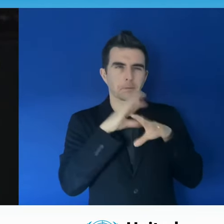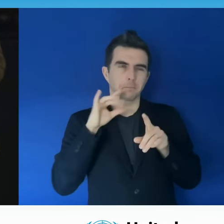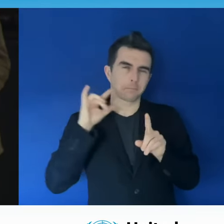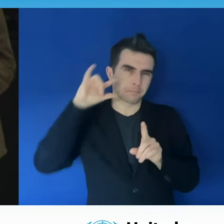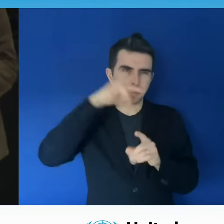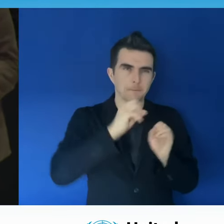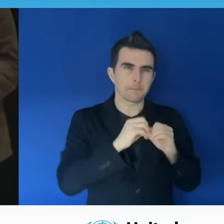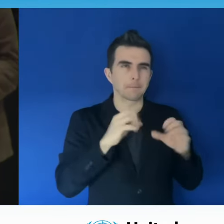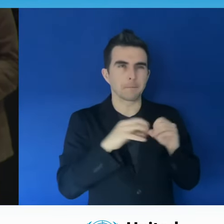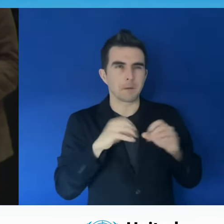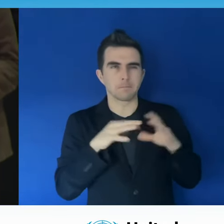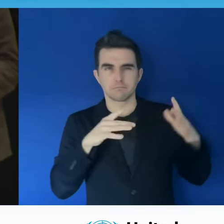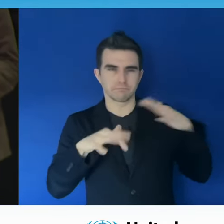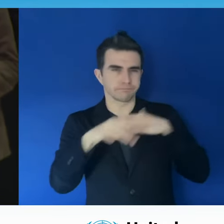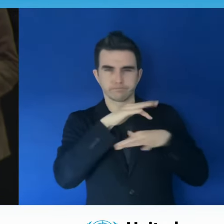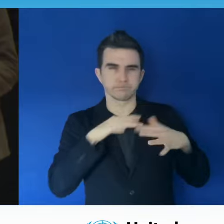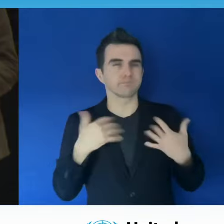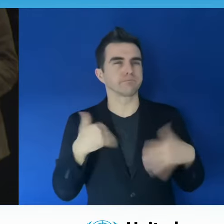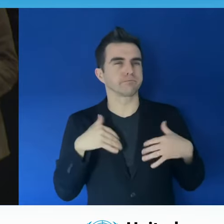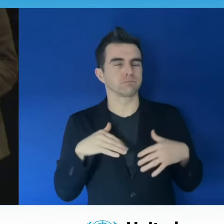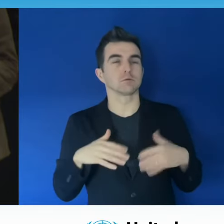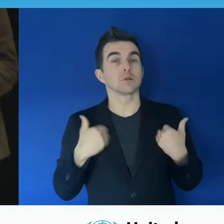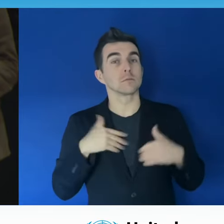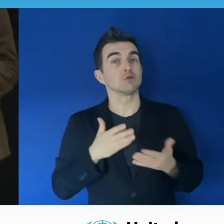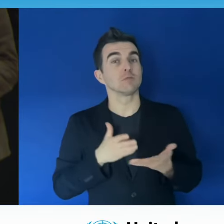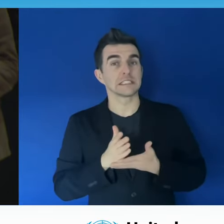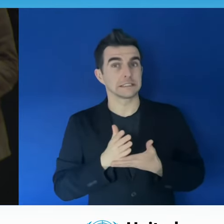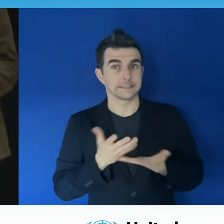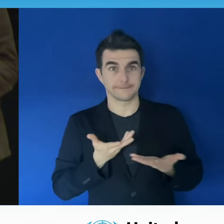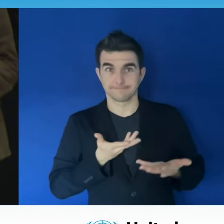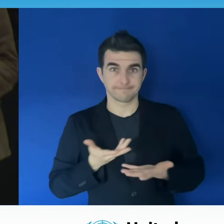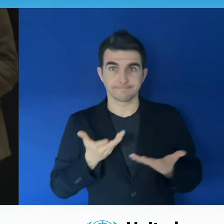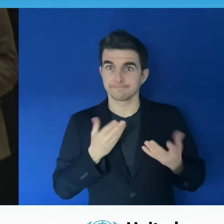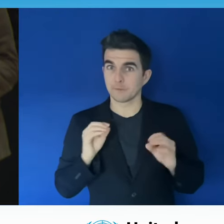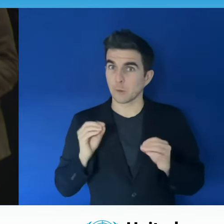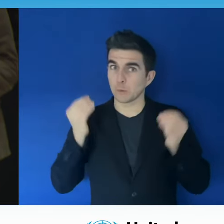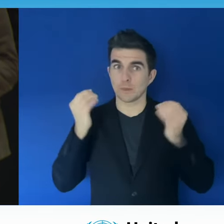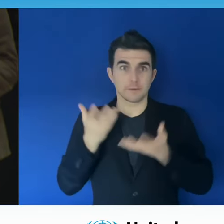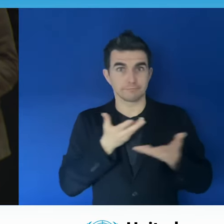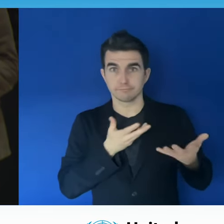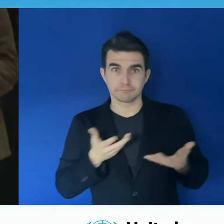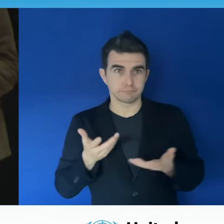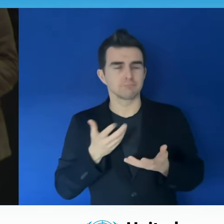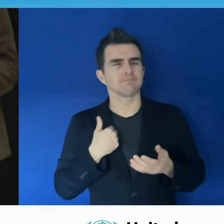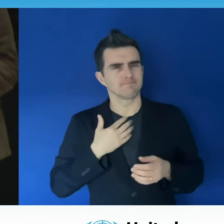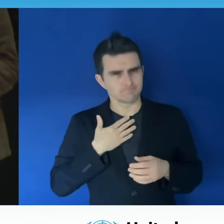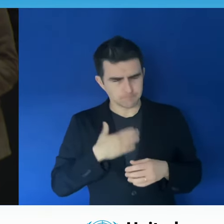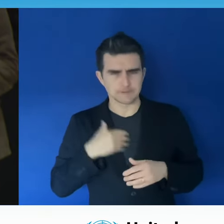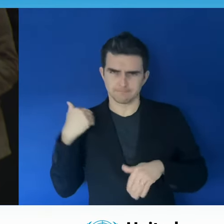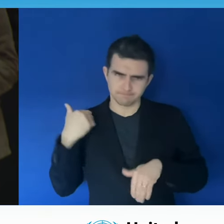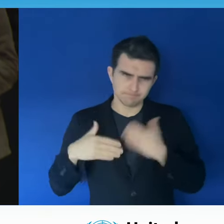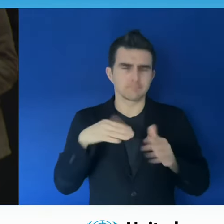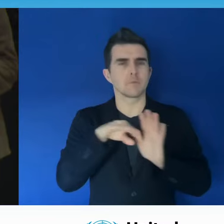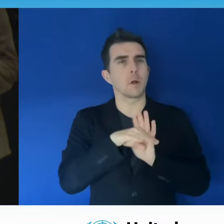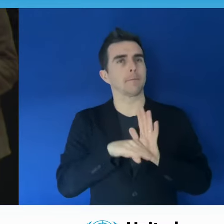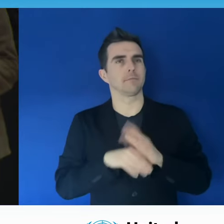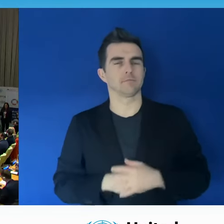let's invite Her Excellency Francisca Gallegos, Vice Minister of Social Services from